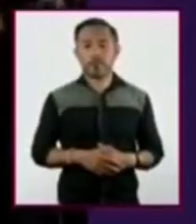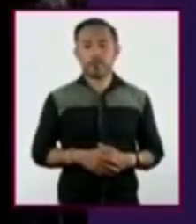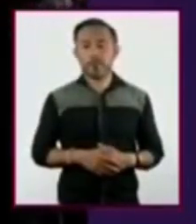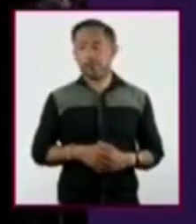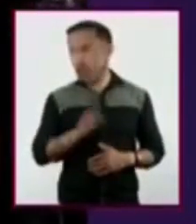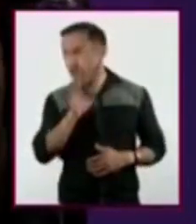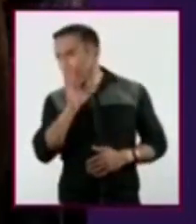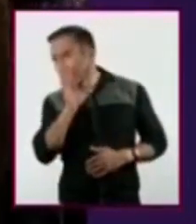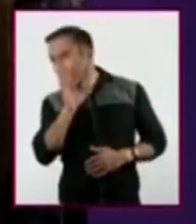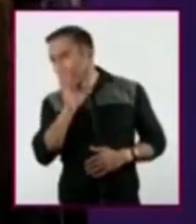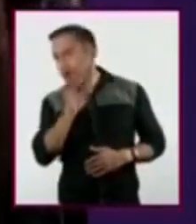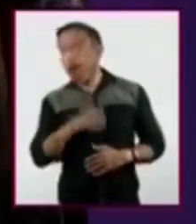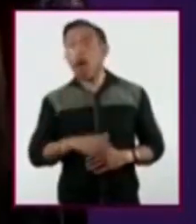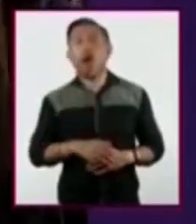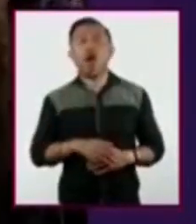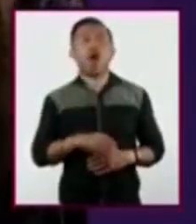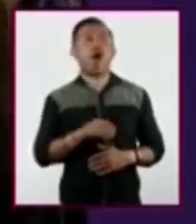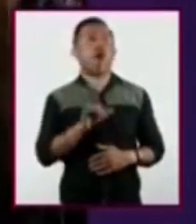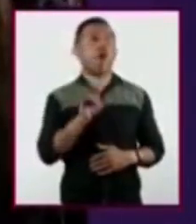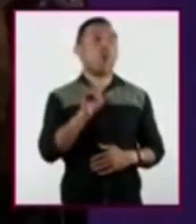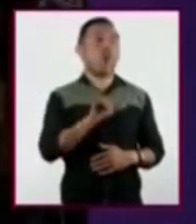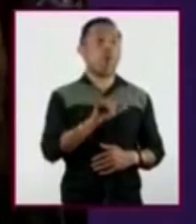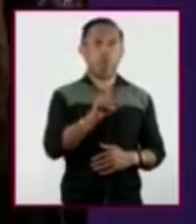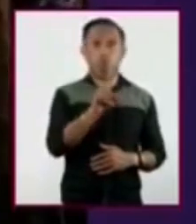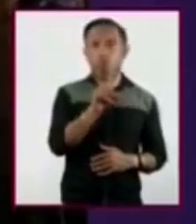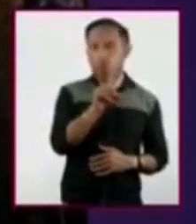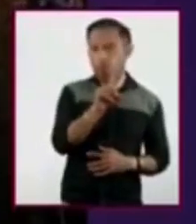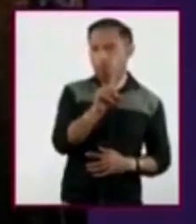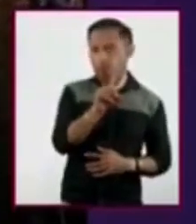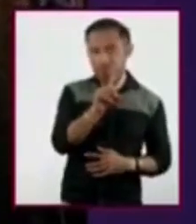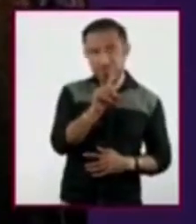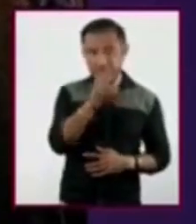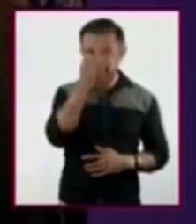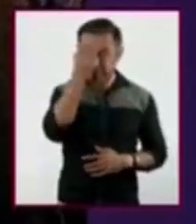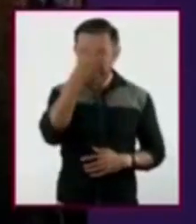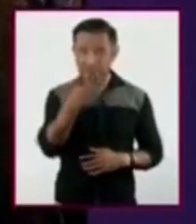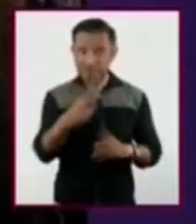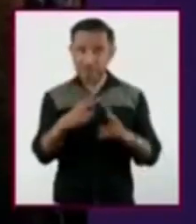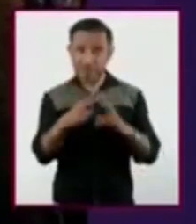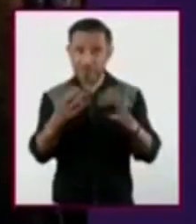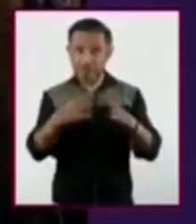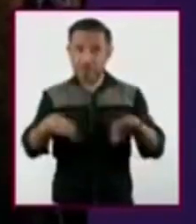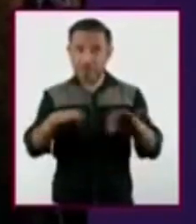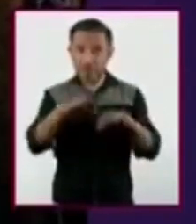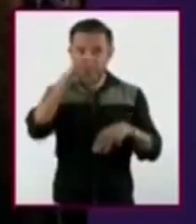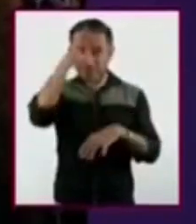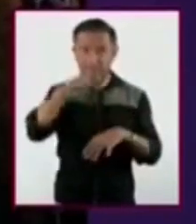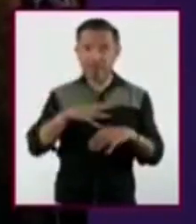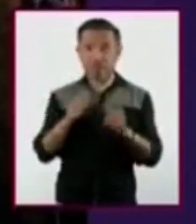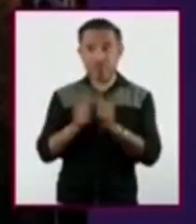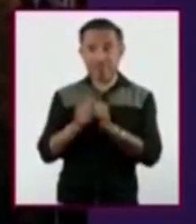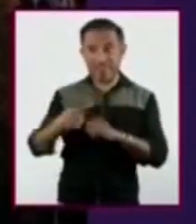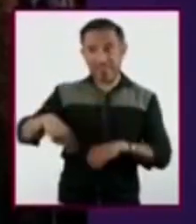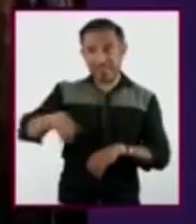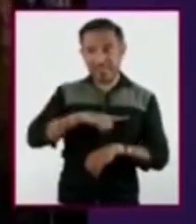Oh, one moment, please. We have a very important man with us. He's